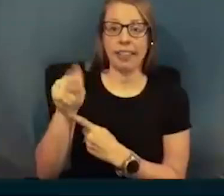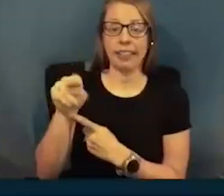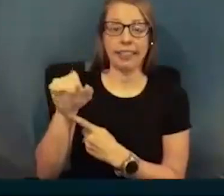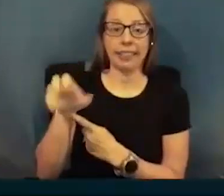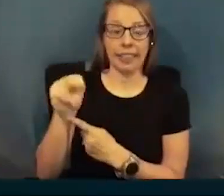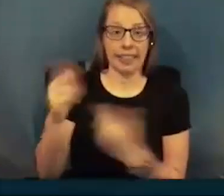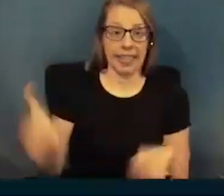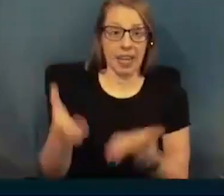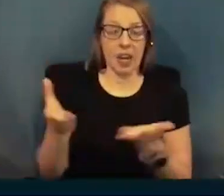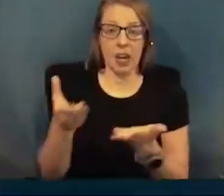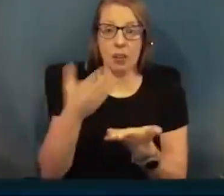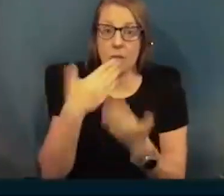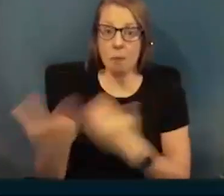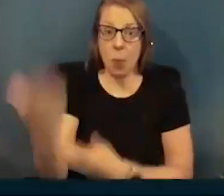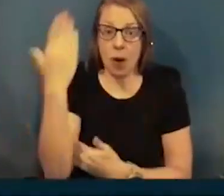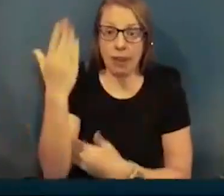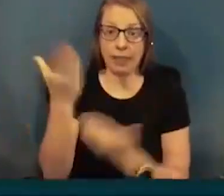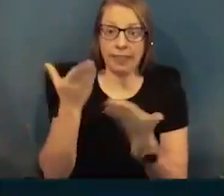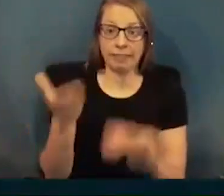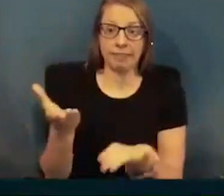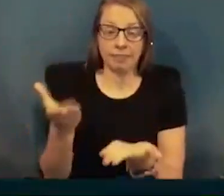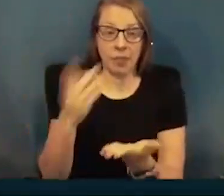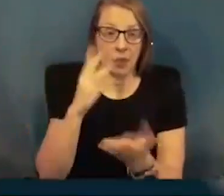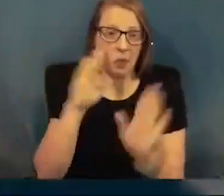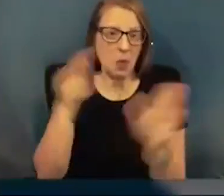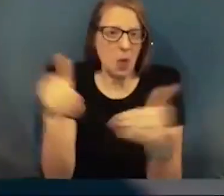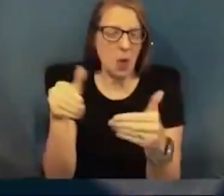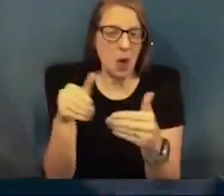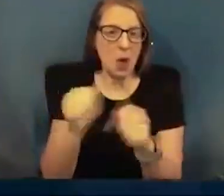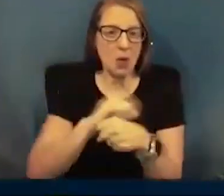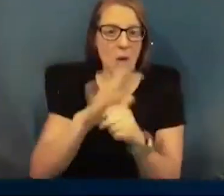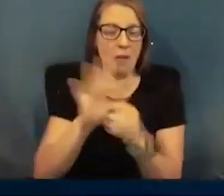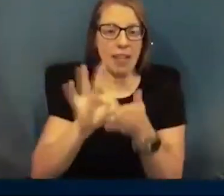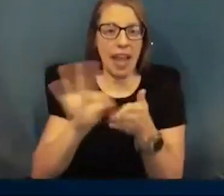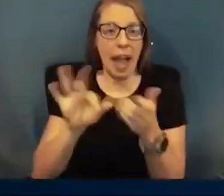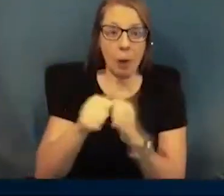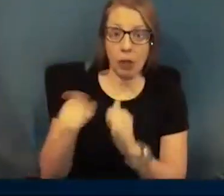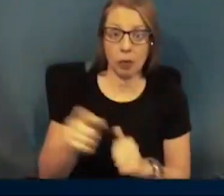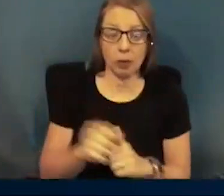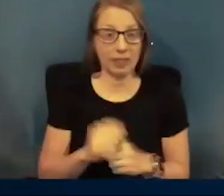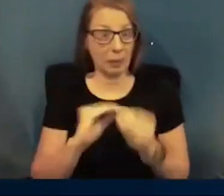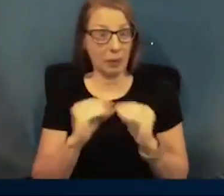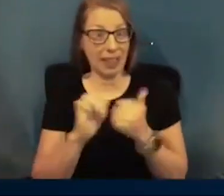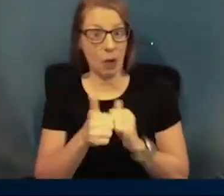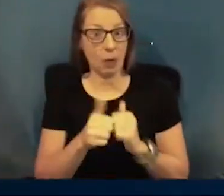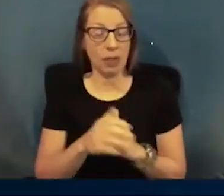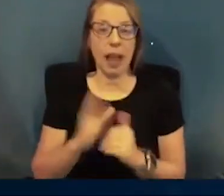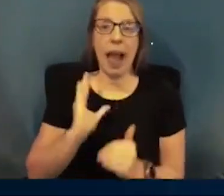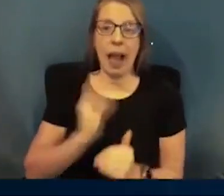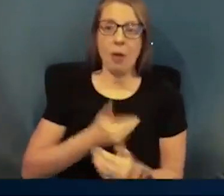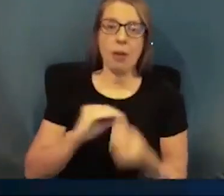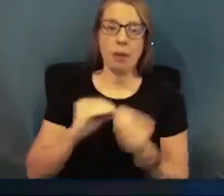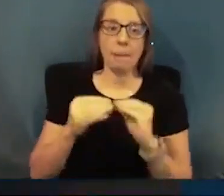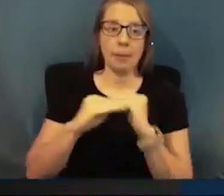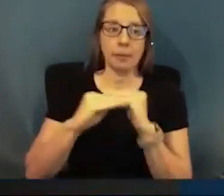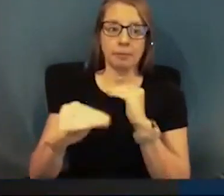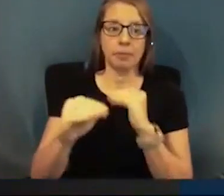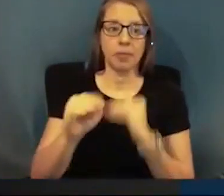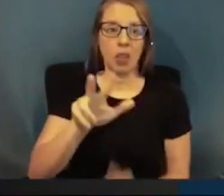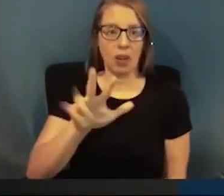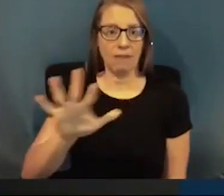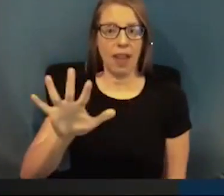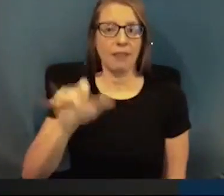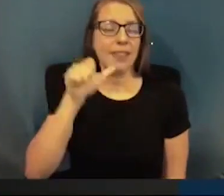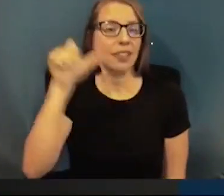Good morning to you. Hi. How are you? I'm doing good. How are the numbers doing? Our numbers are holding steady. I think we're at 35 yesterday